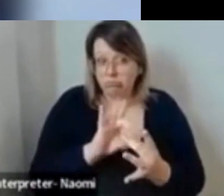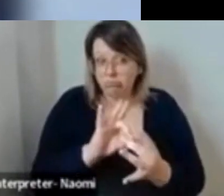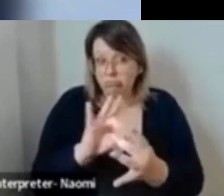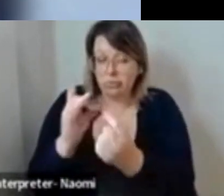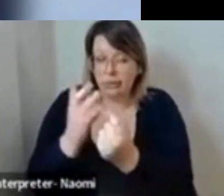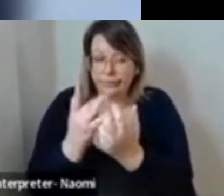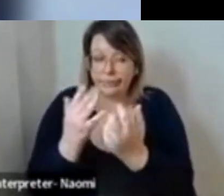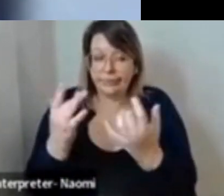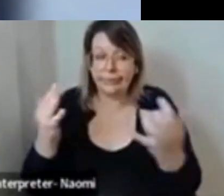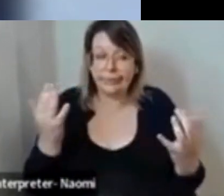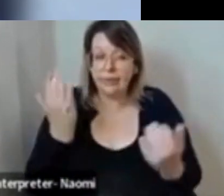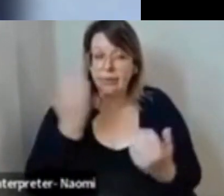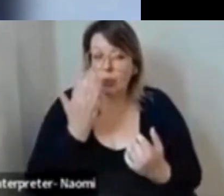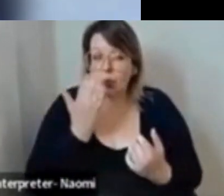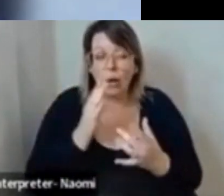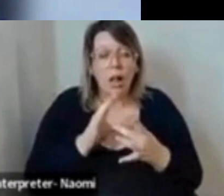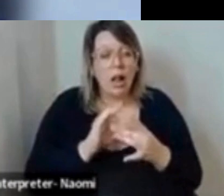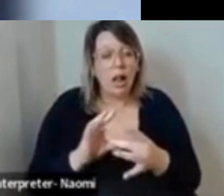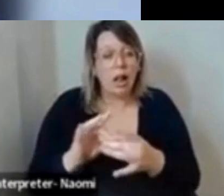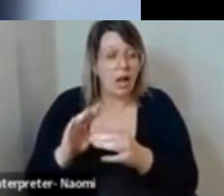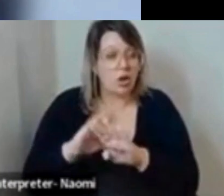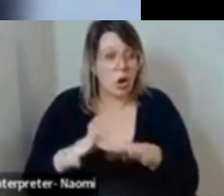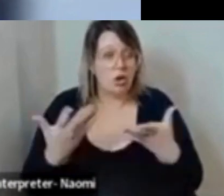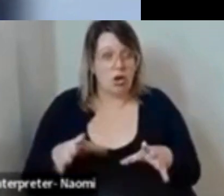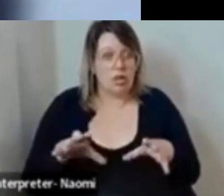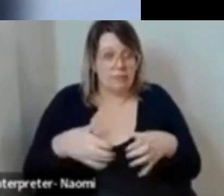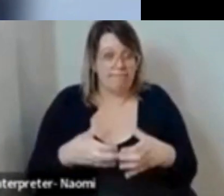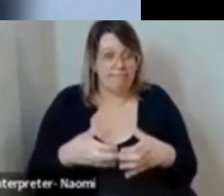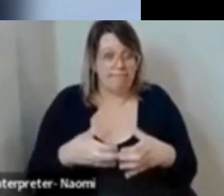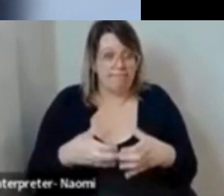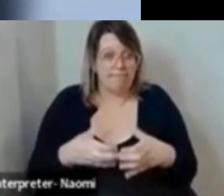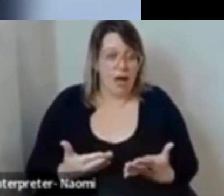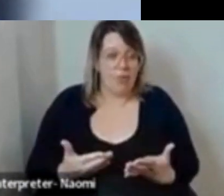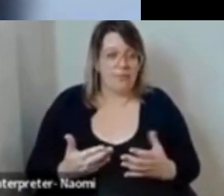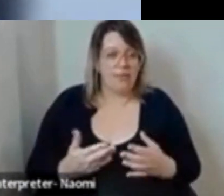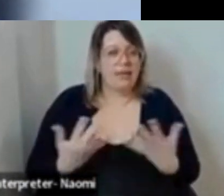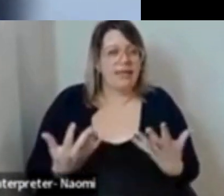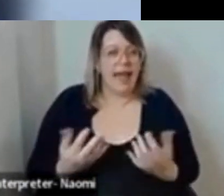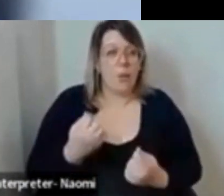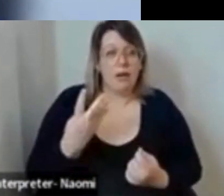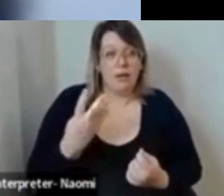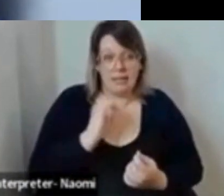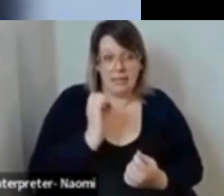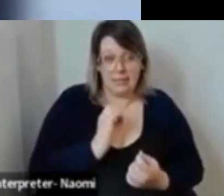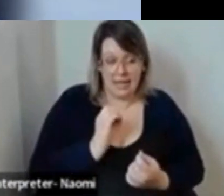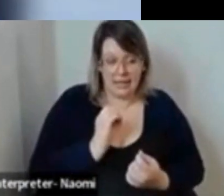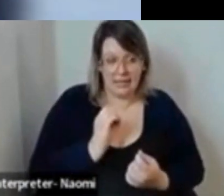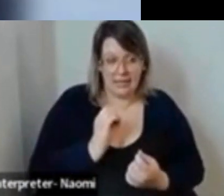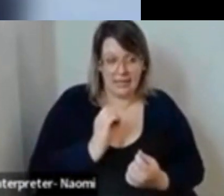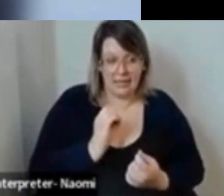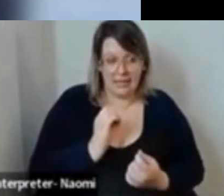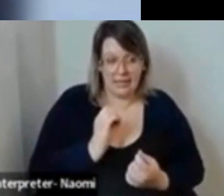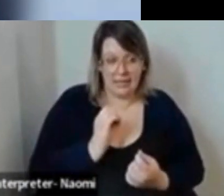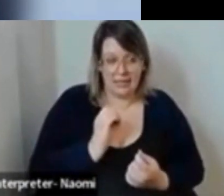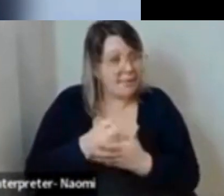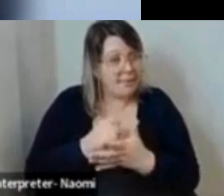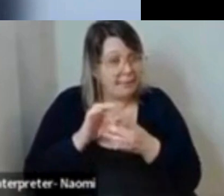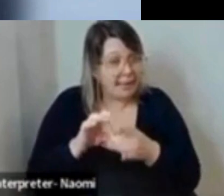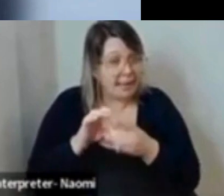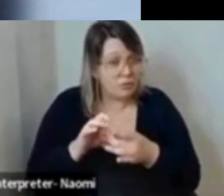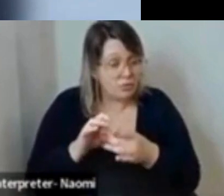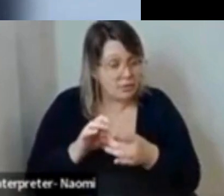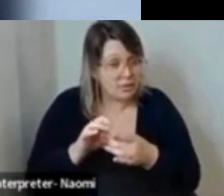as possible, going beyond the current sort of stated 90%? What does a minimal engagement look like in terms of a